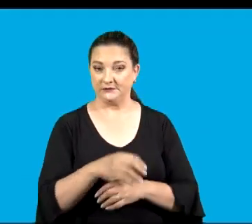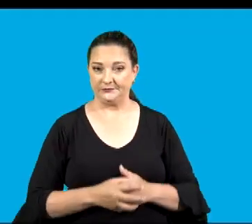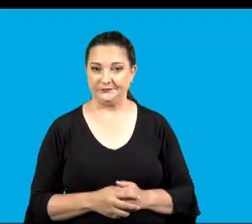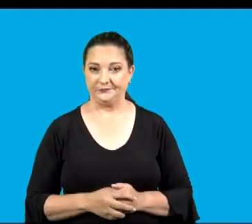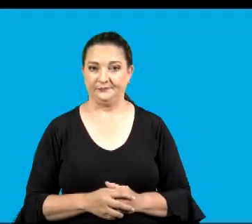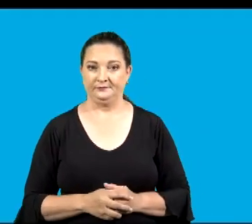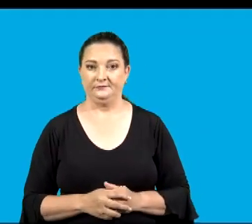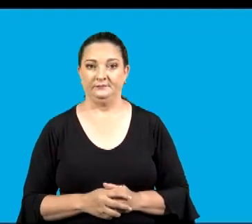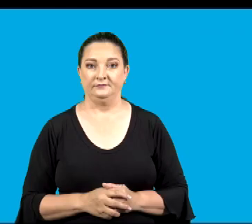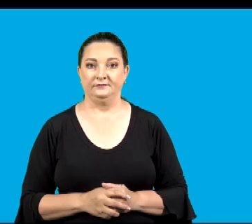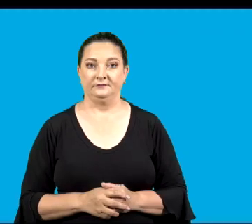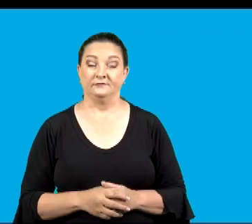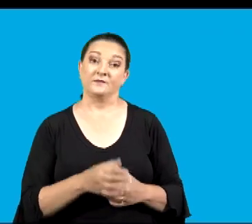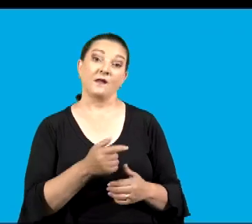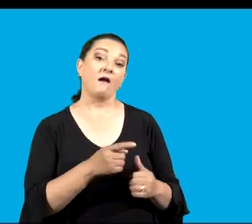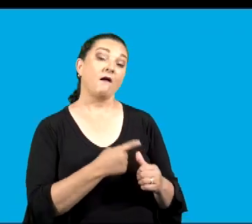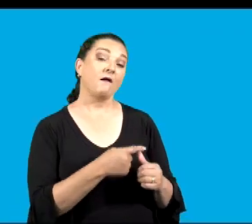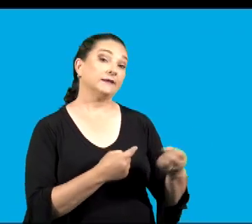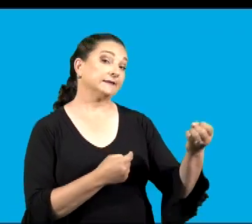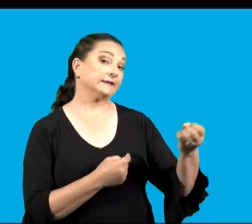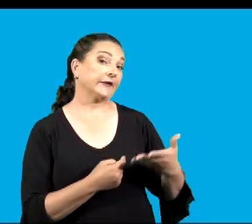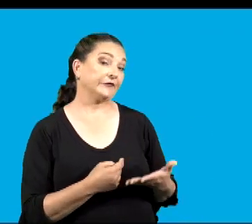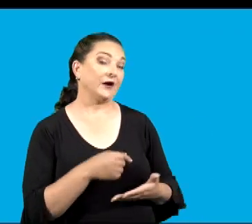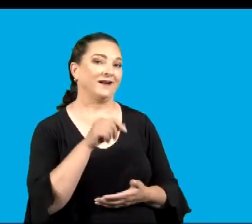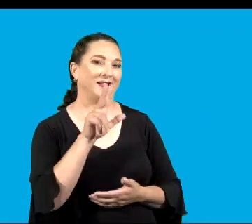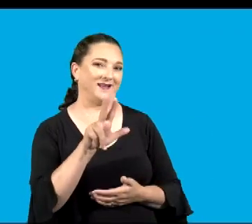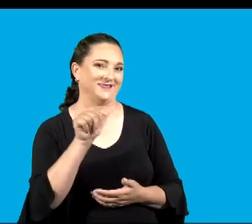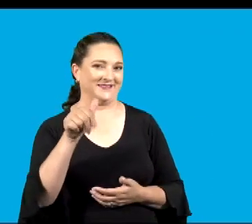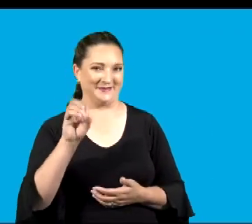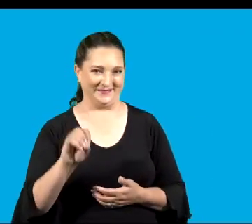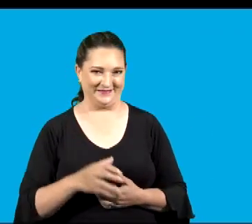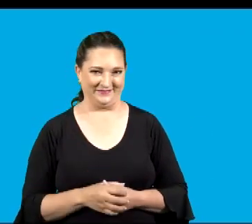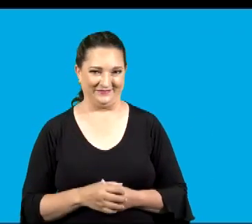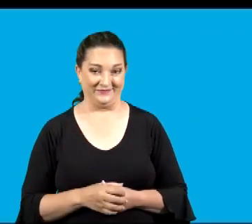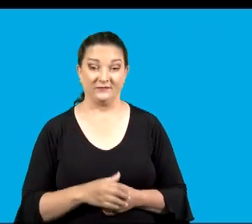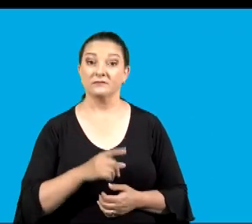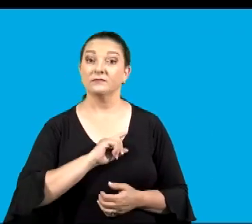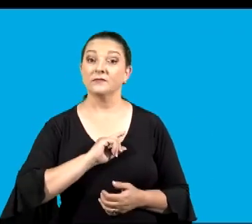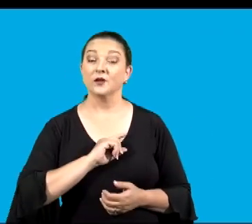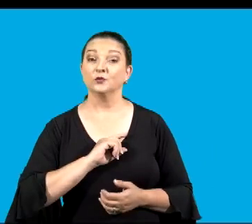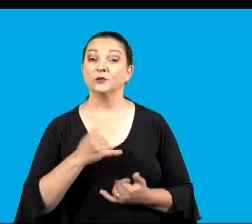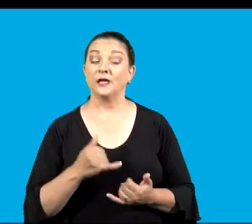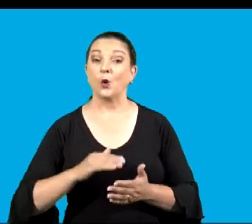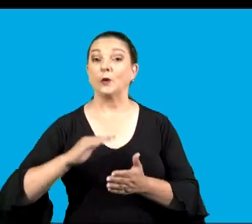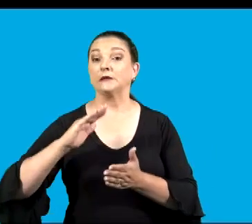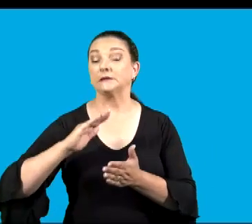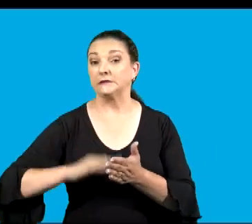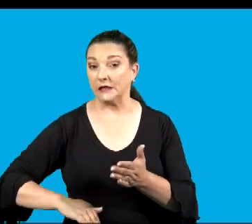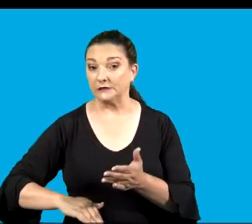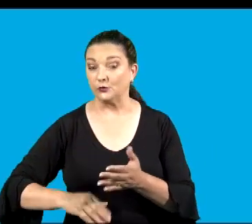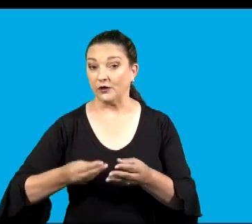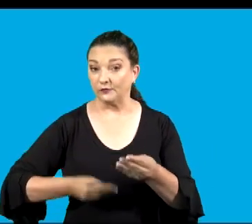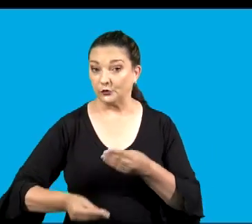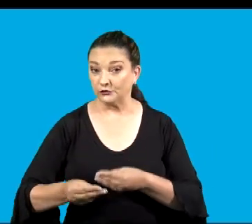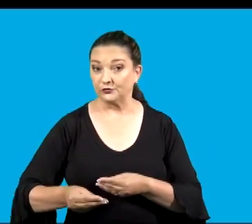16,340. That would then give me 860. So the discount that the